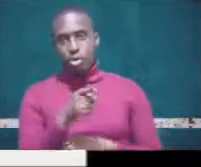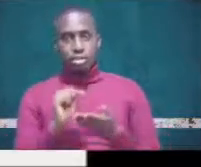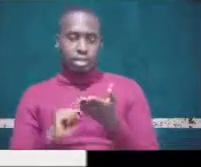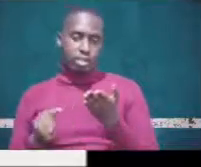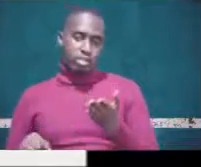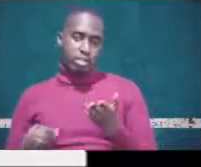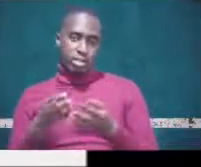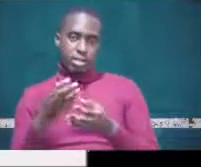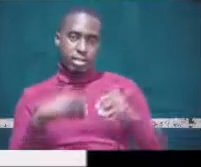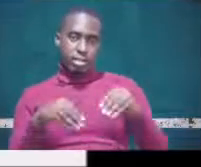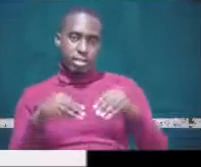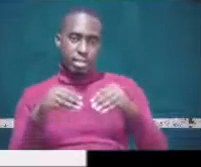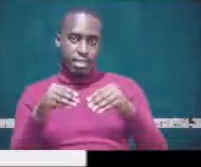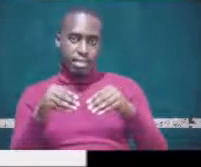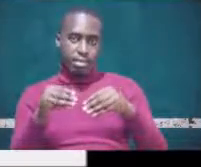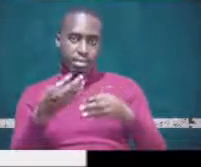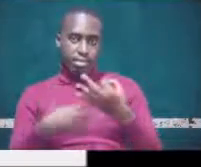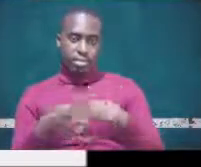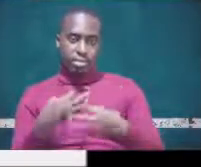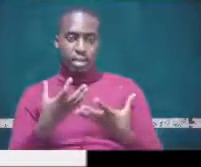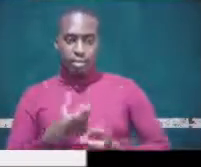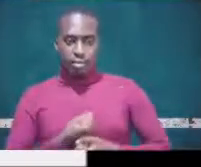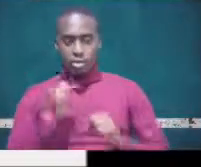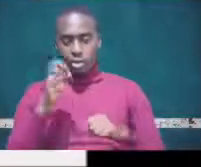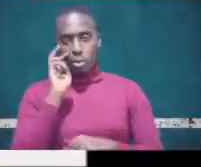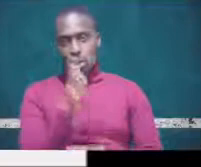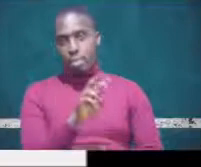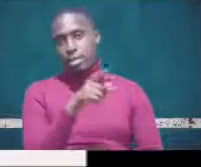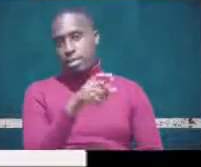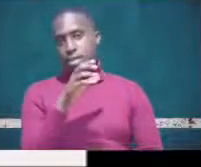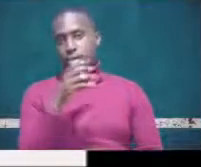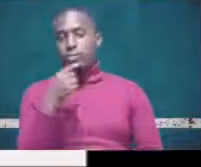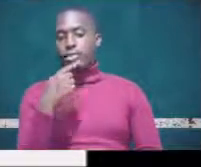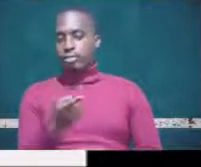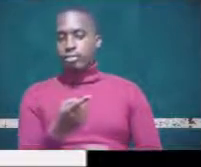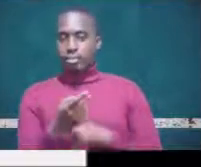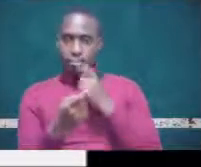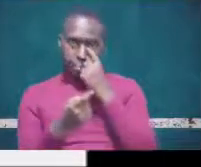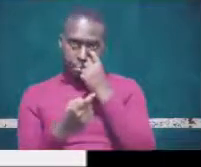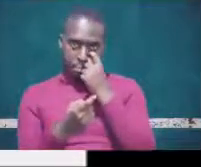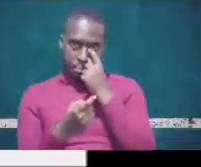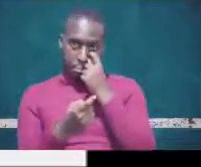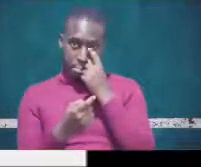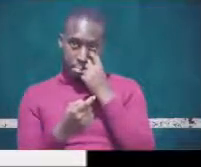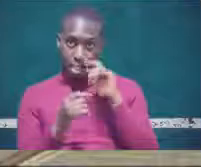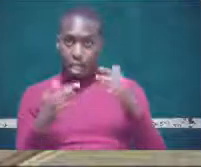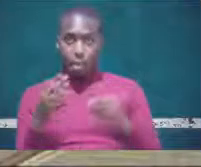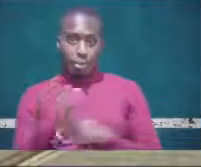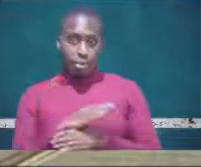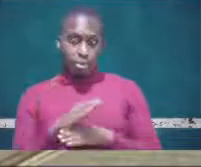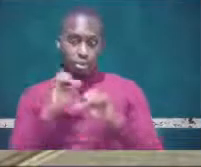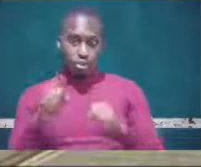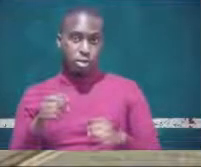technological device that we have. You can check this. We have already mentioned that how a business can